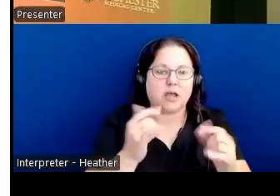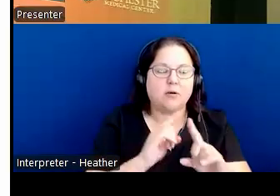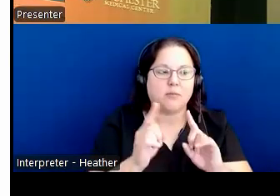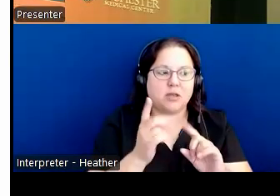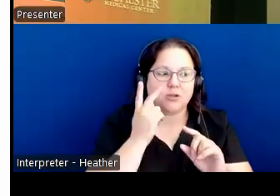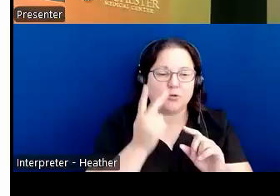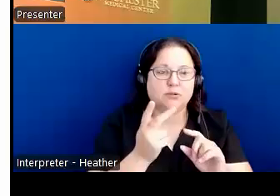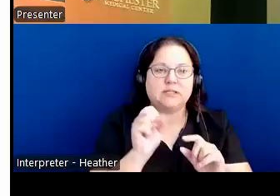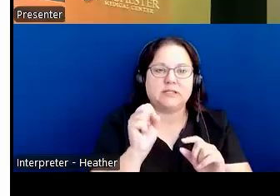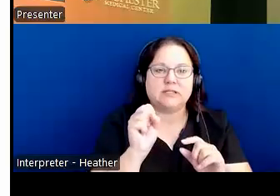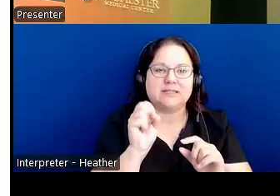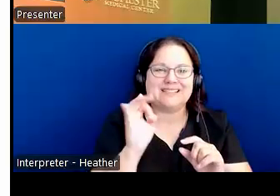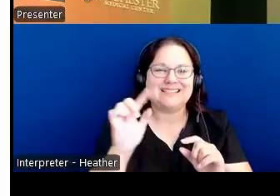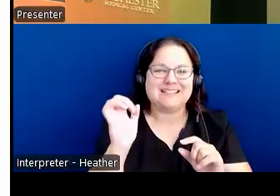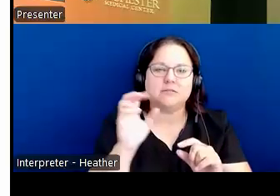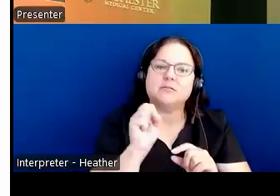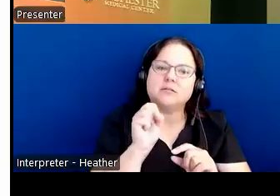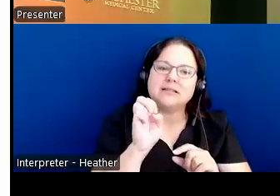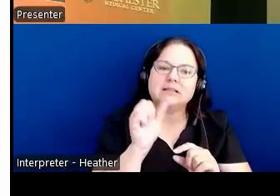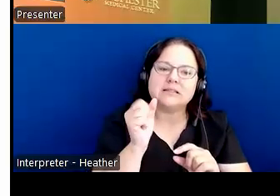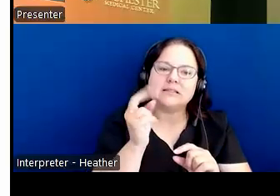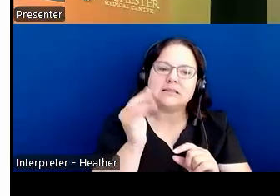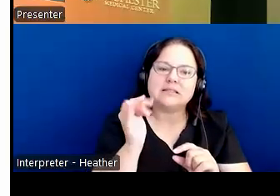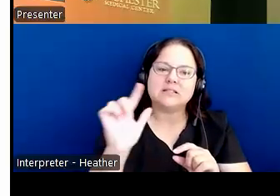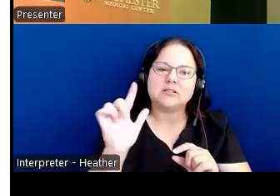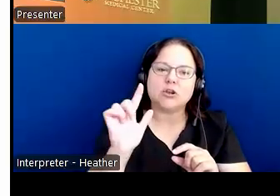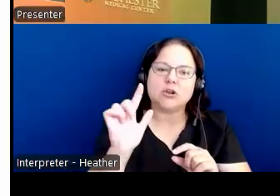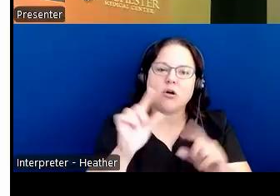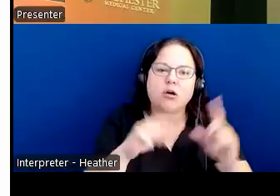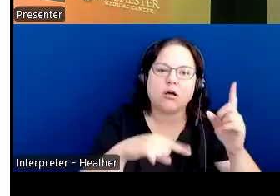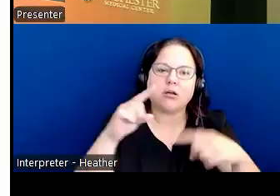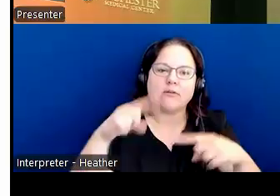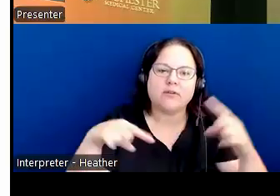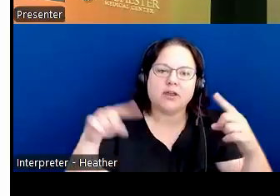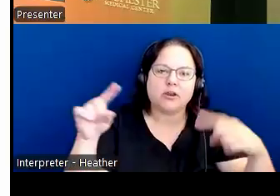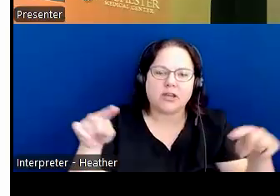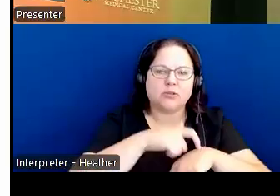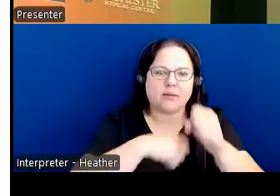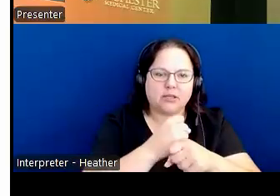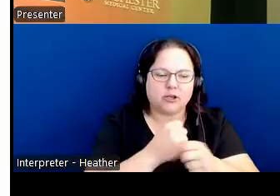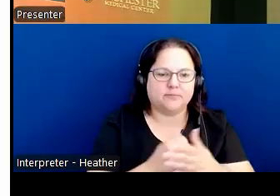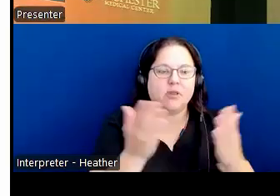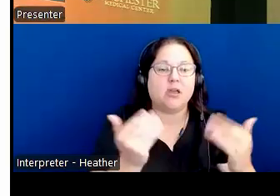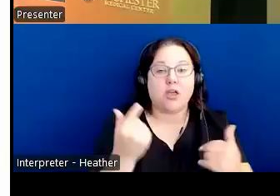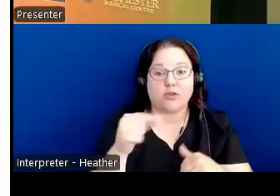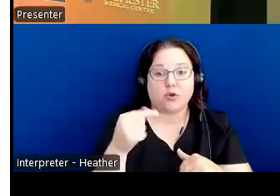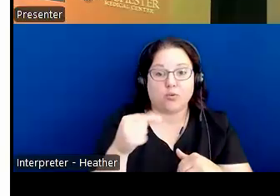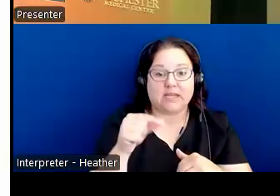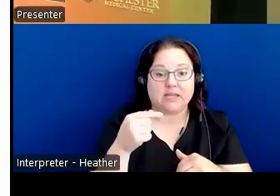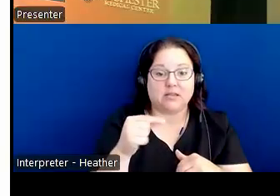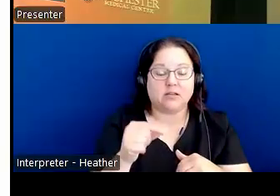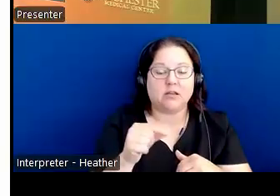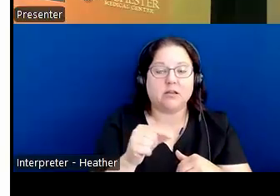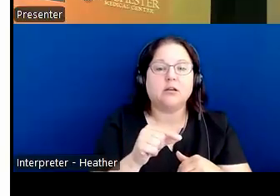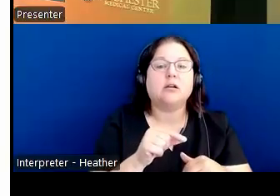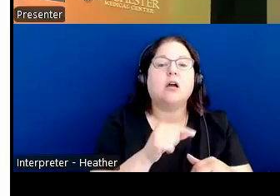seasonal variation. And these are 3-month rolling averages, by the way. The green line is all of the confirmed overdoses plus